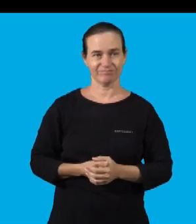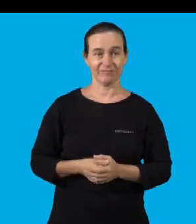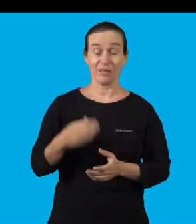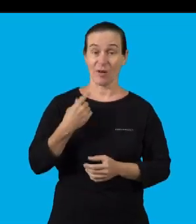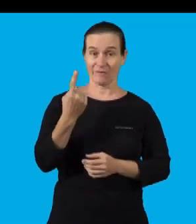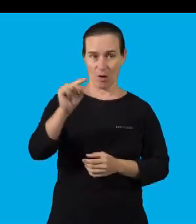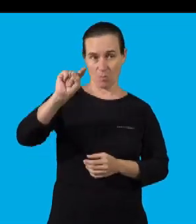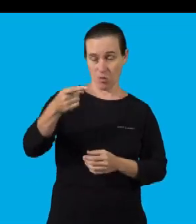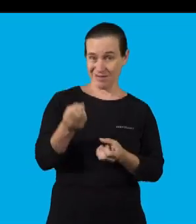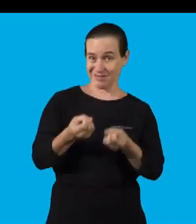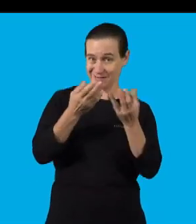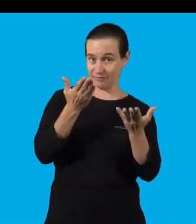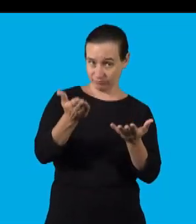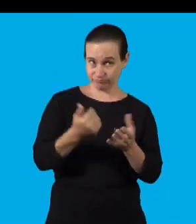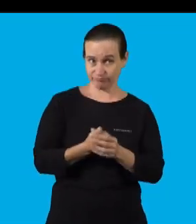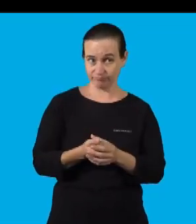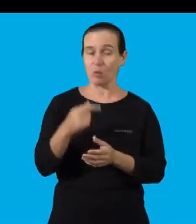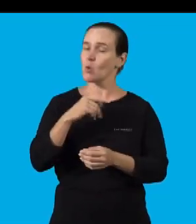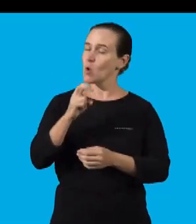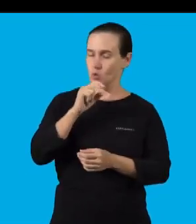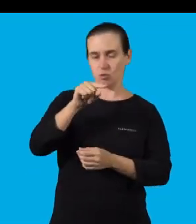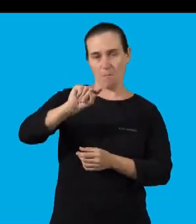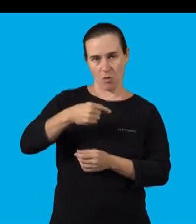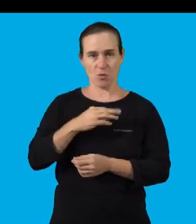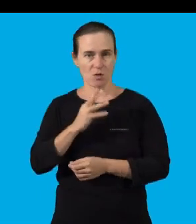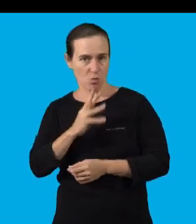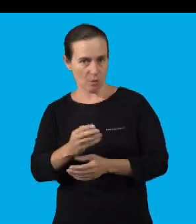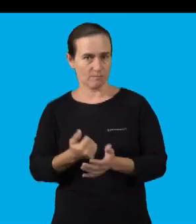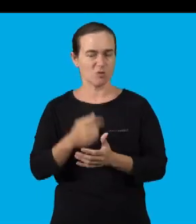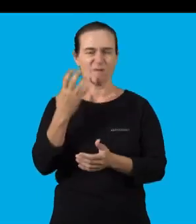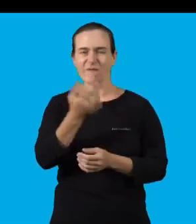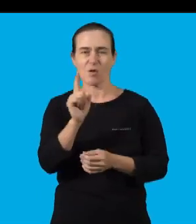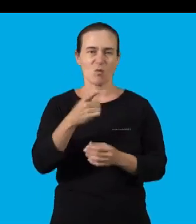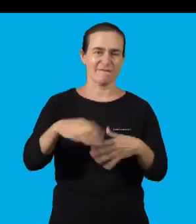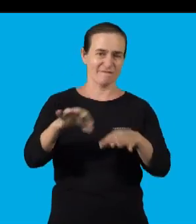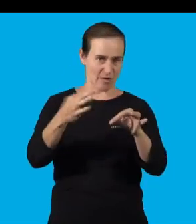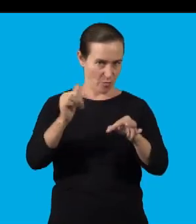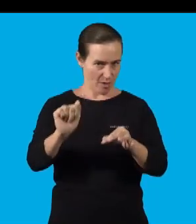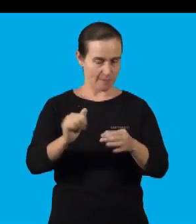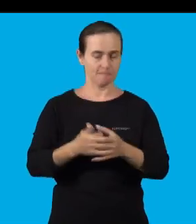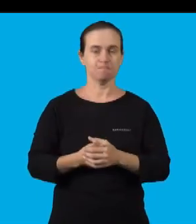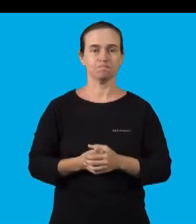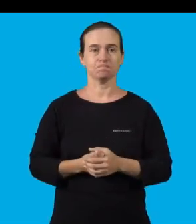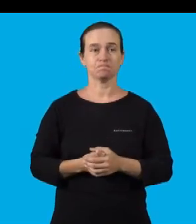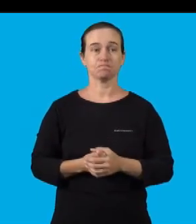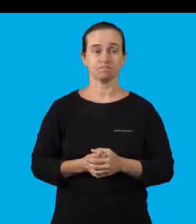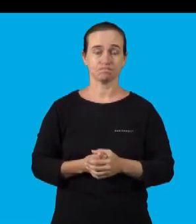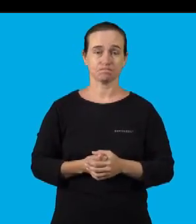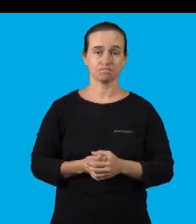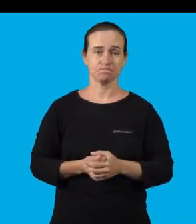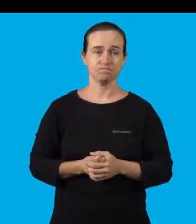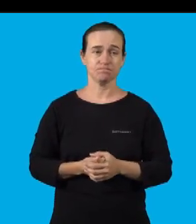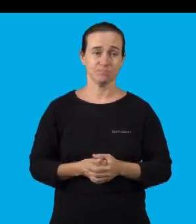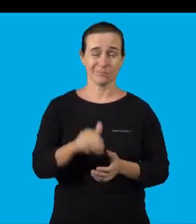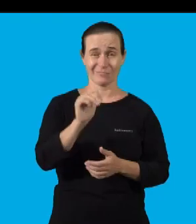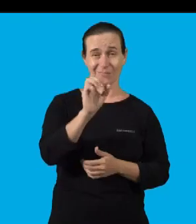there, and we know that we are going to need to use that point for us to find the value of a. So seeing that the asymptotes